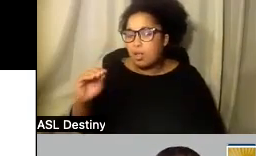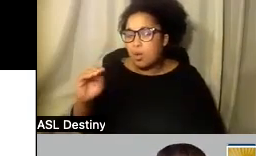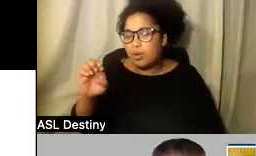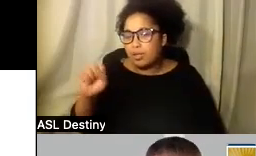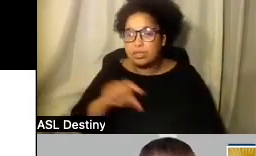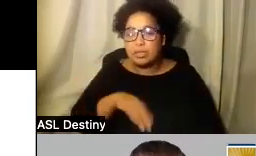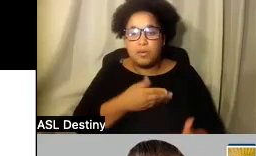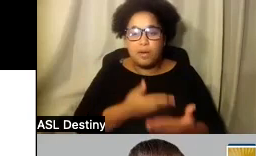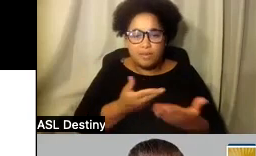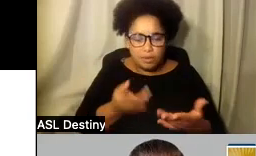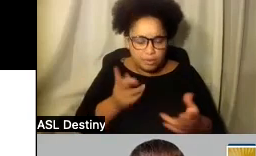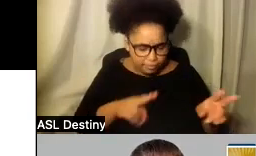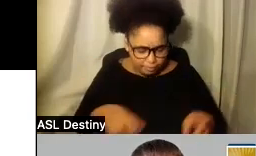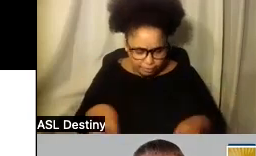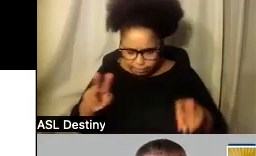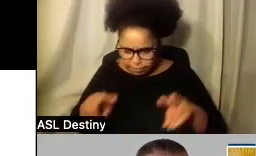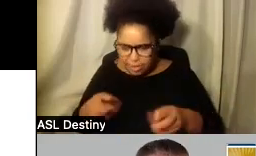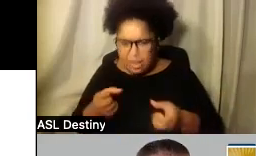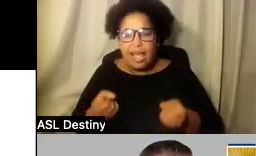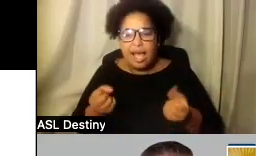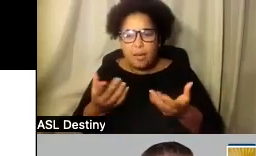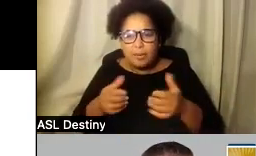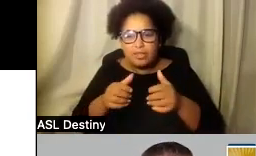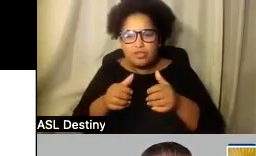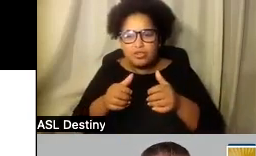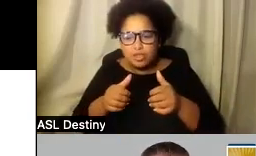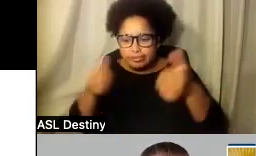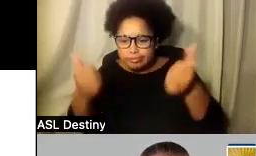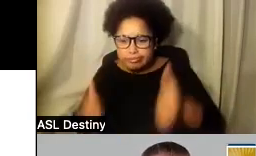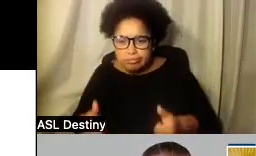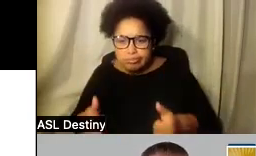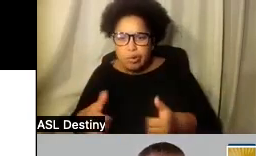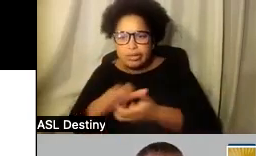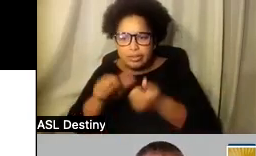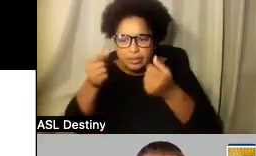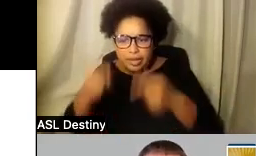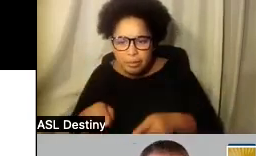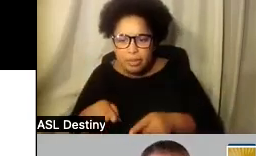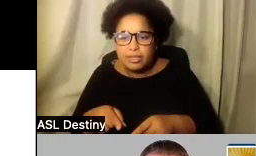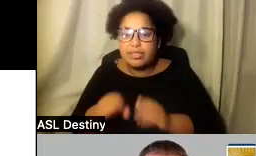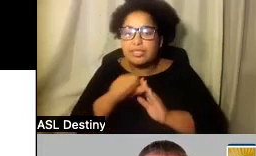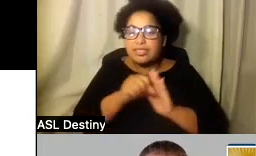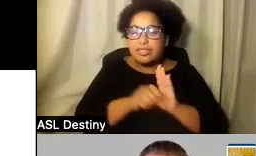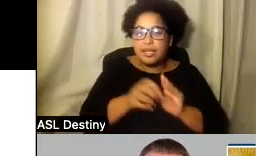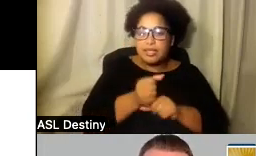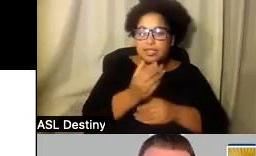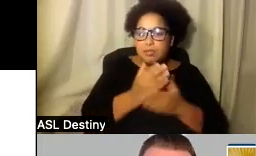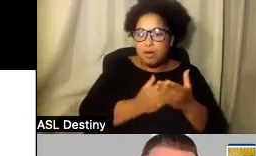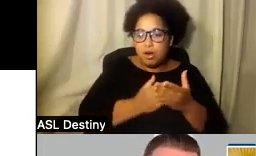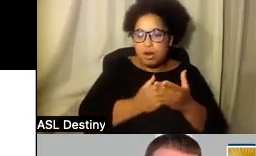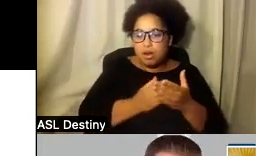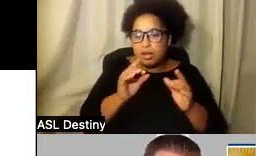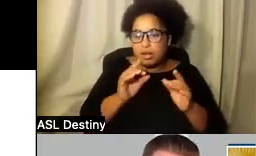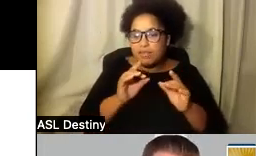how much was incurred in terms of damages, and the state then receives a portion of those disaster